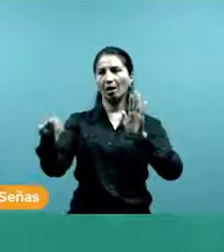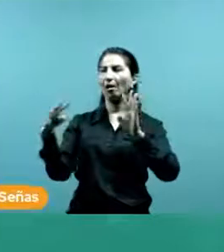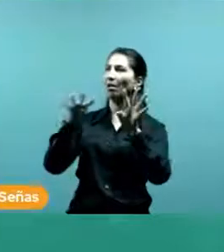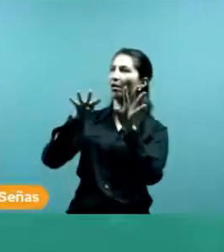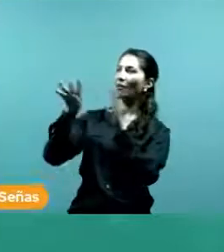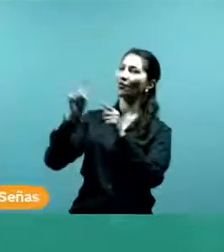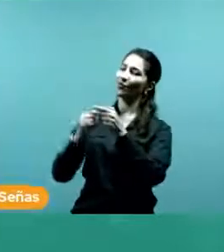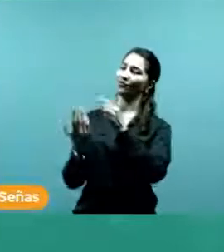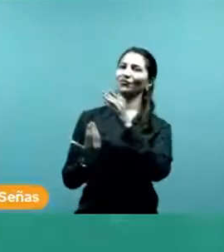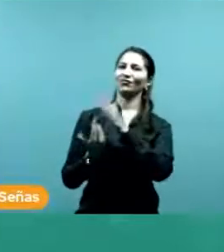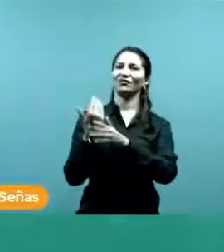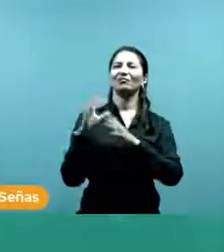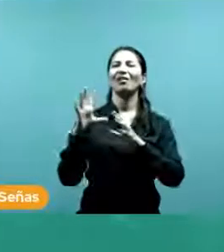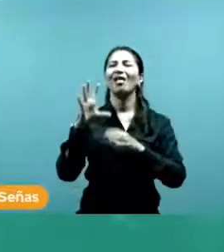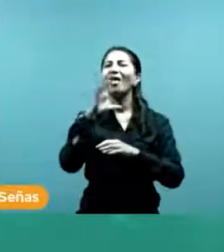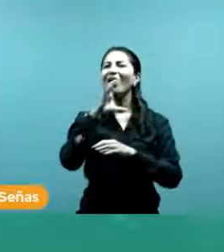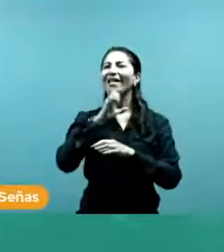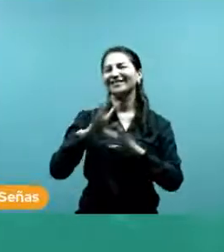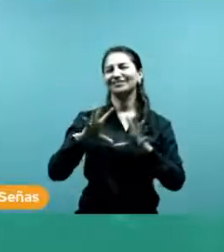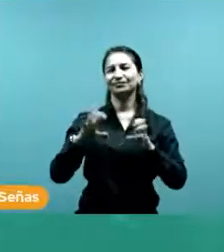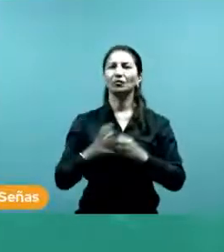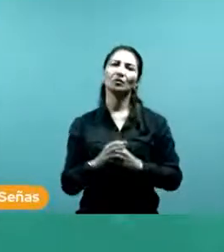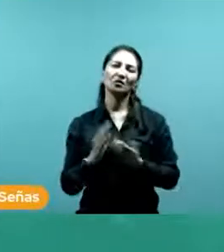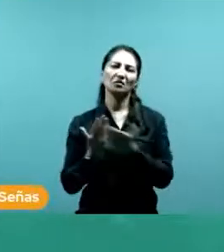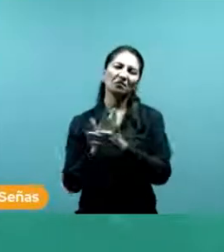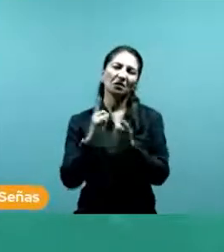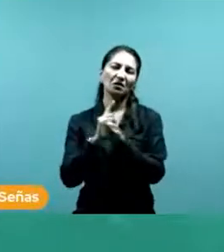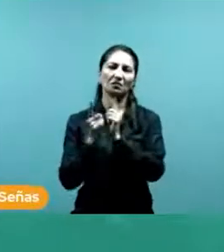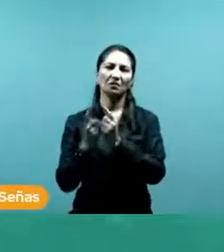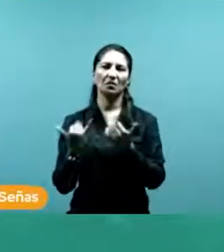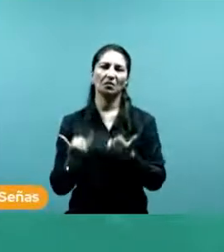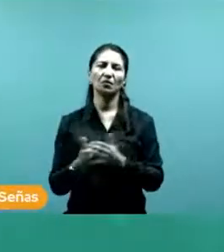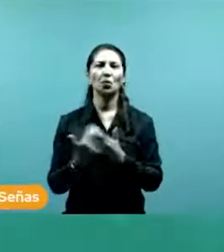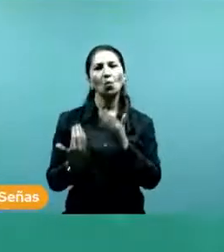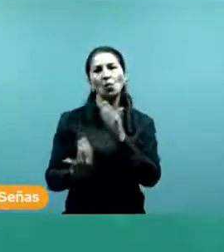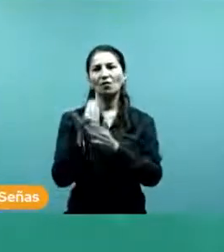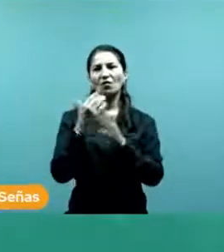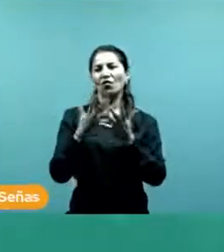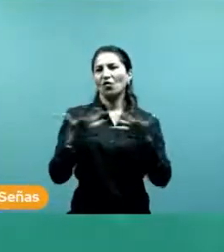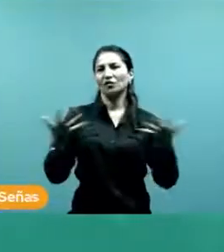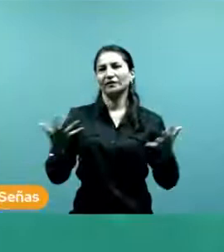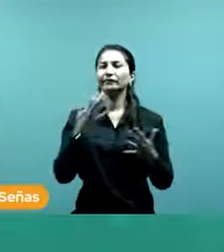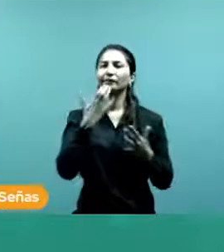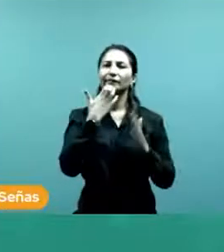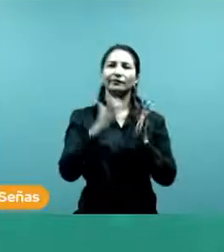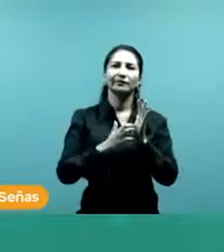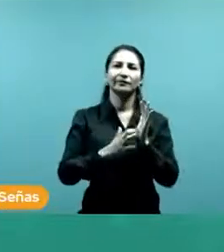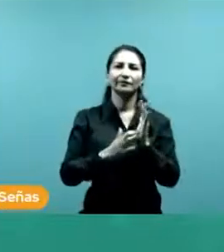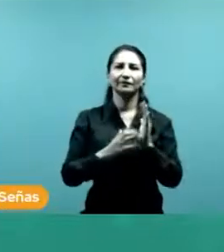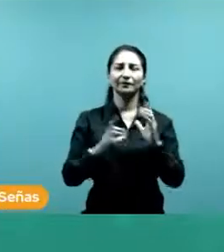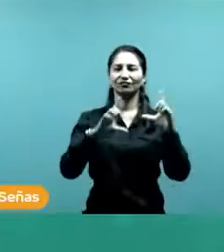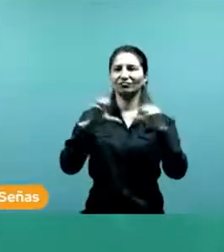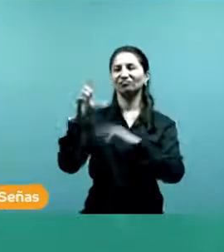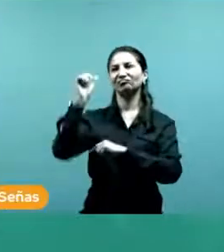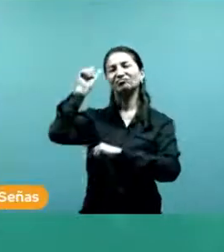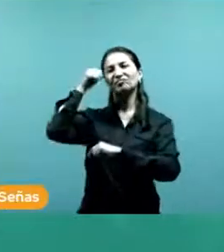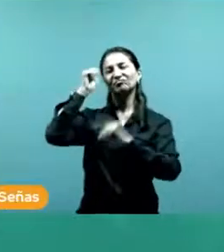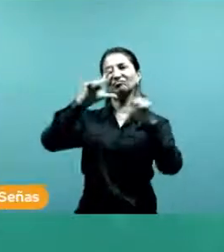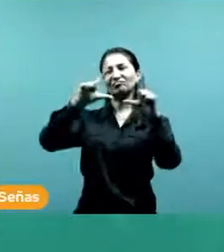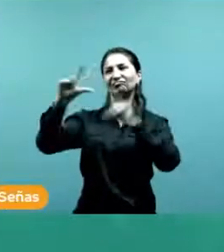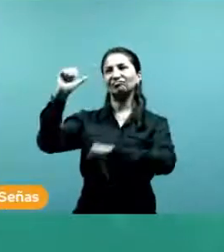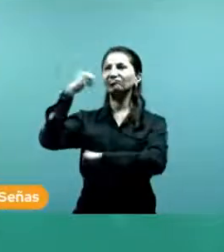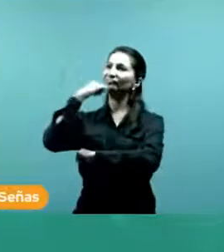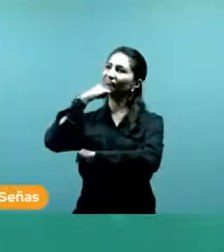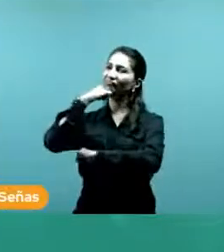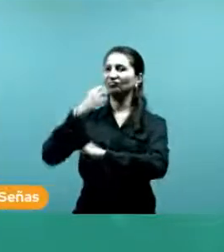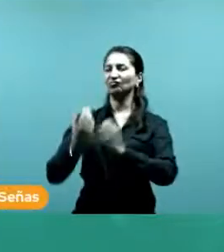moderna. For example, we want to add some elements that they didn't want to talk about. Just 10 years after the war,